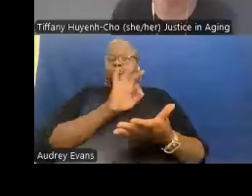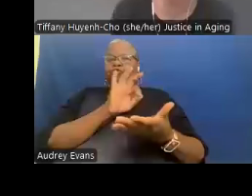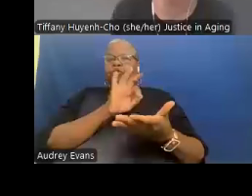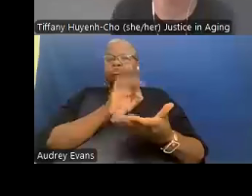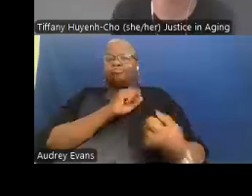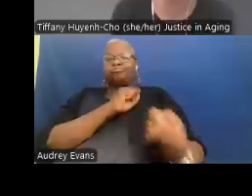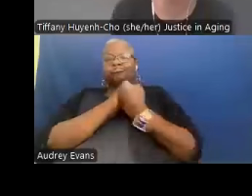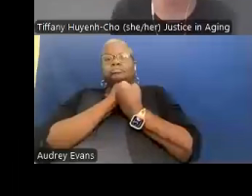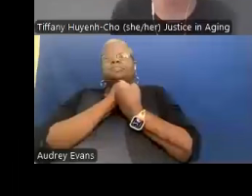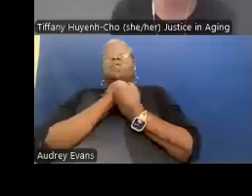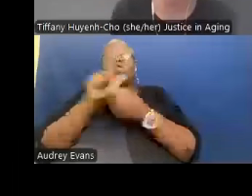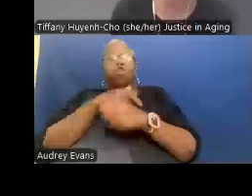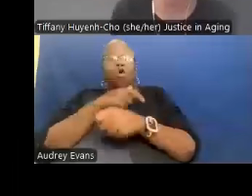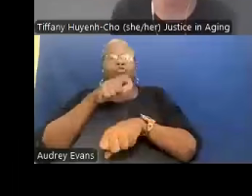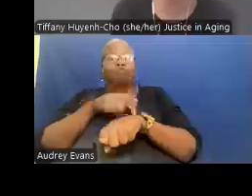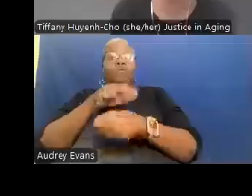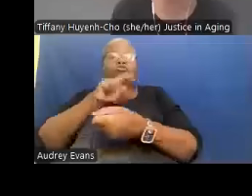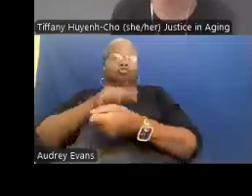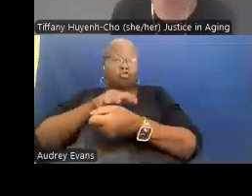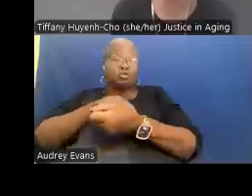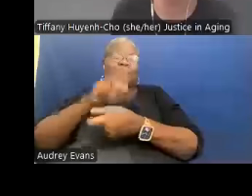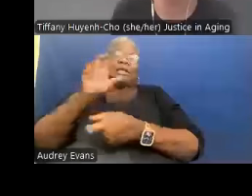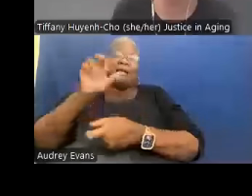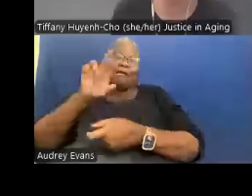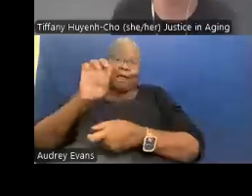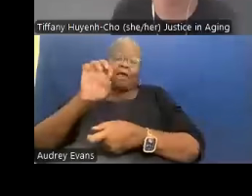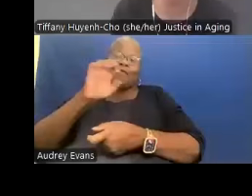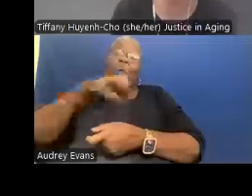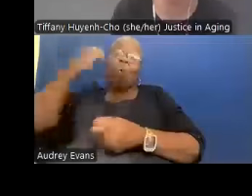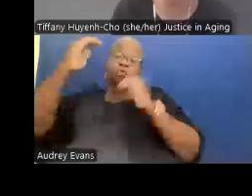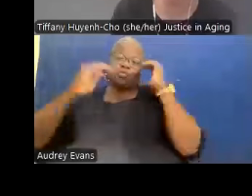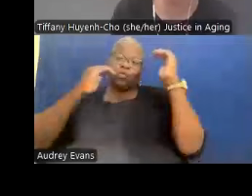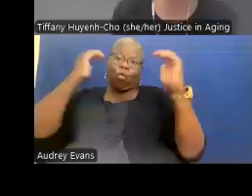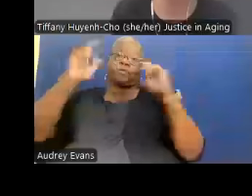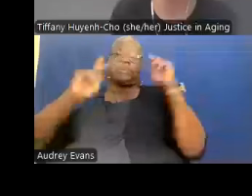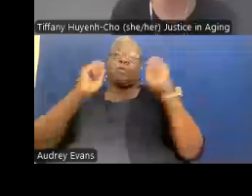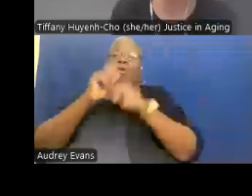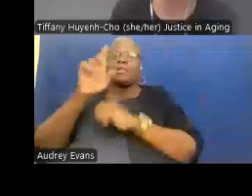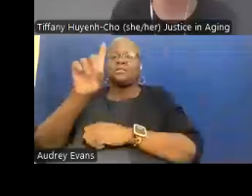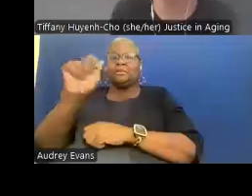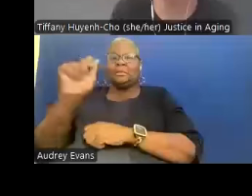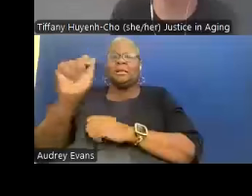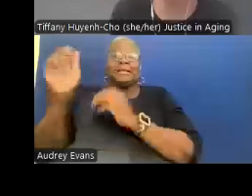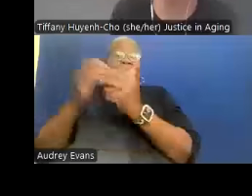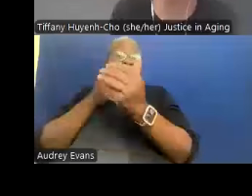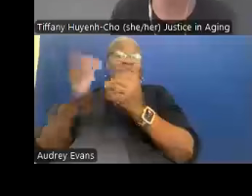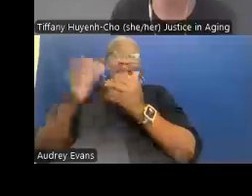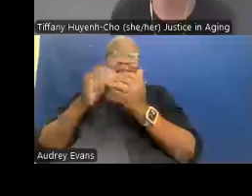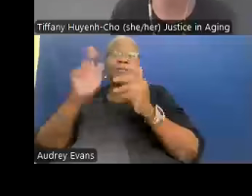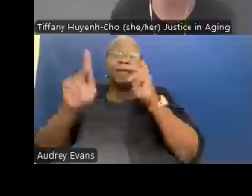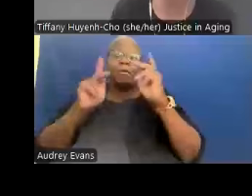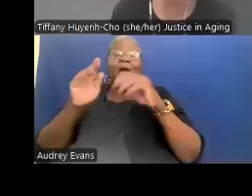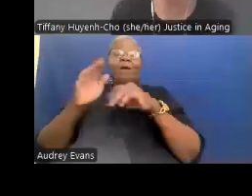of long-term nursing facility care for older adults and people with disabilities. Even individuals who have